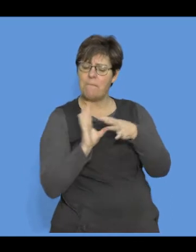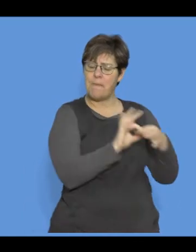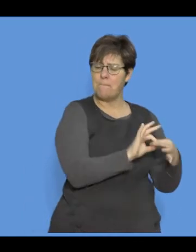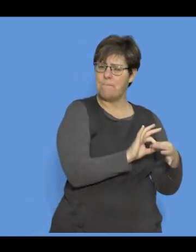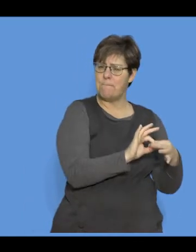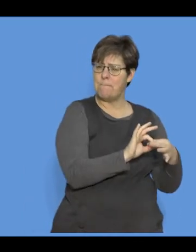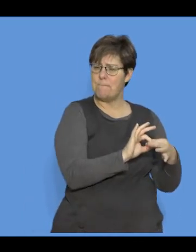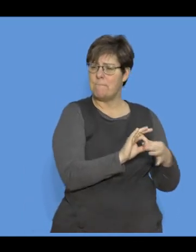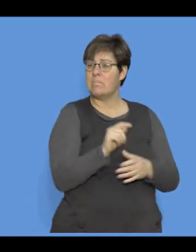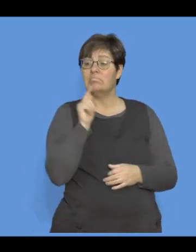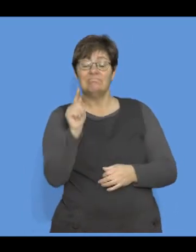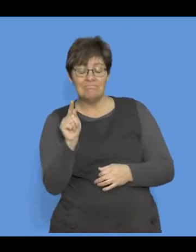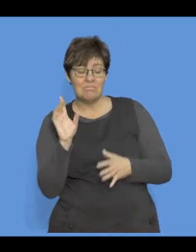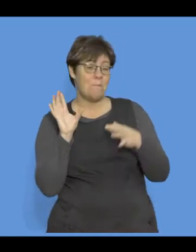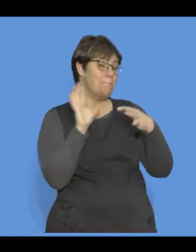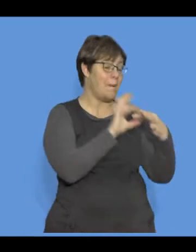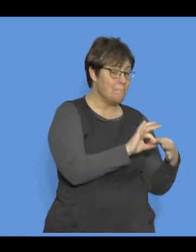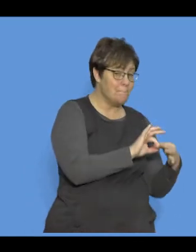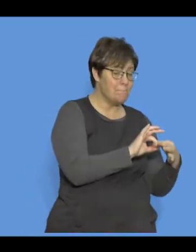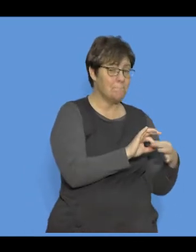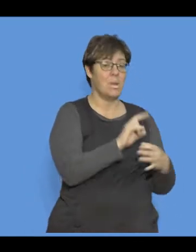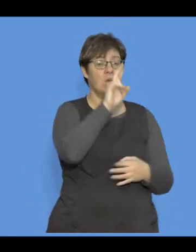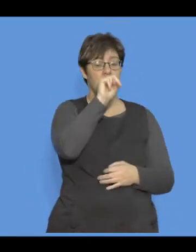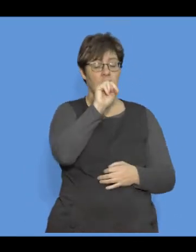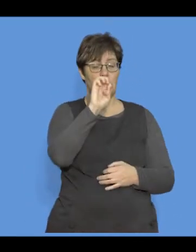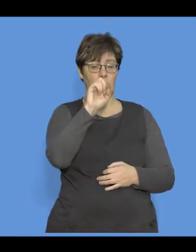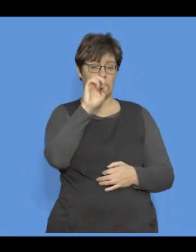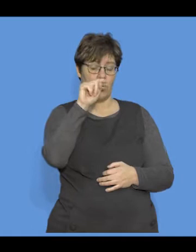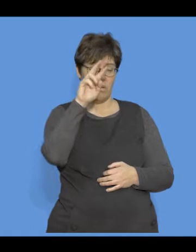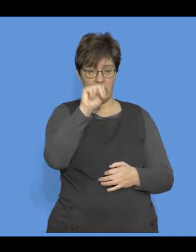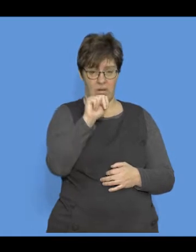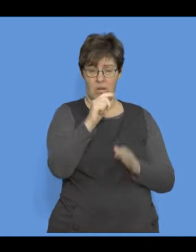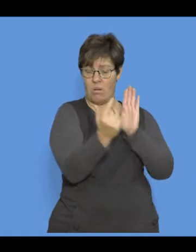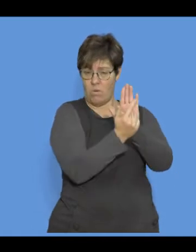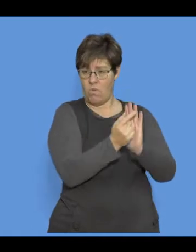one relates to Newton's laws. So I'm going to say Newton.